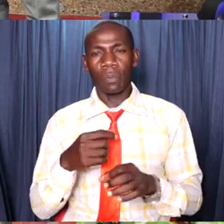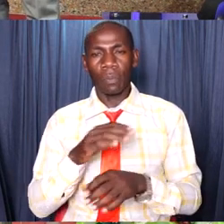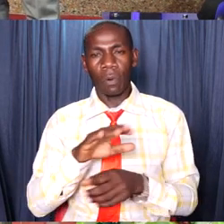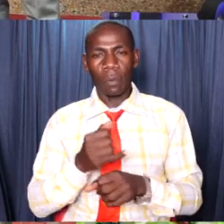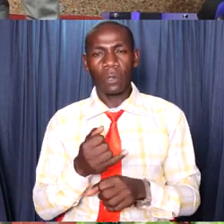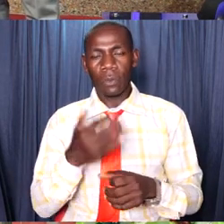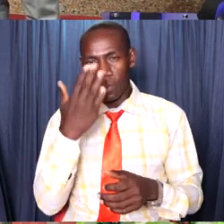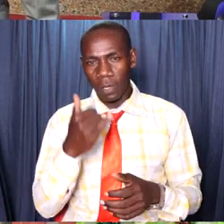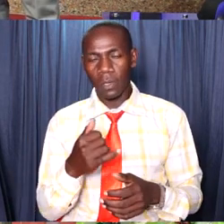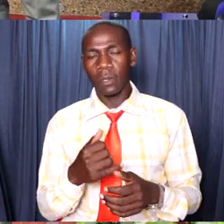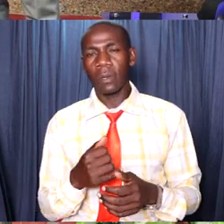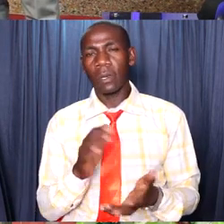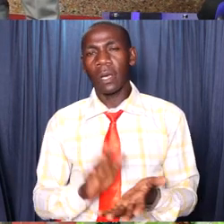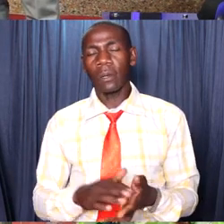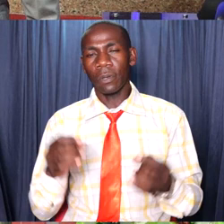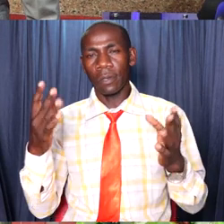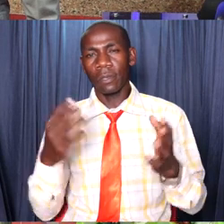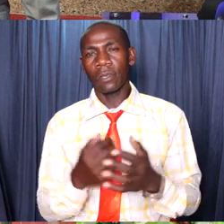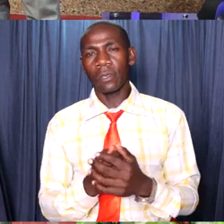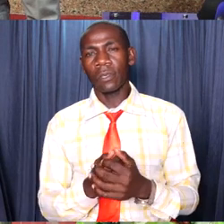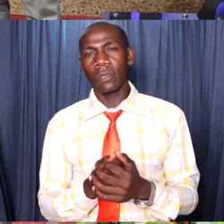work? Hallelujah. Hallelujah.